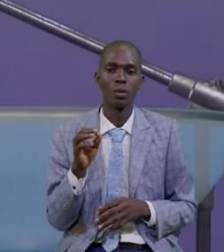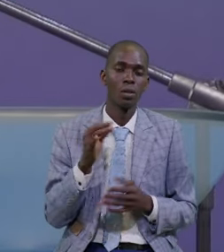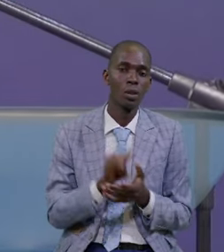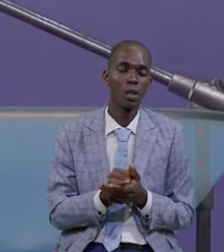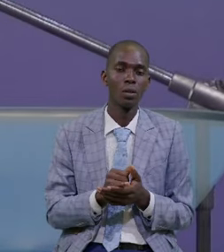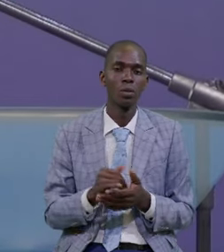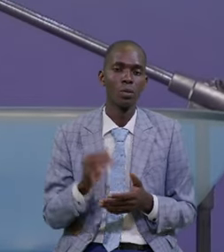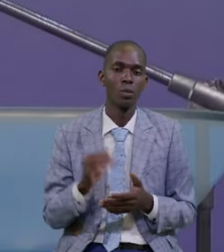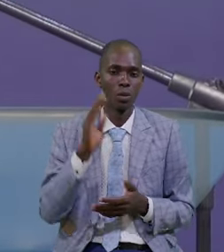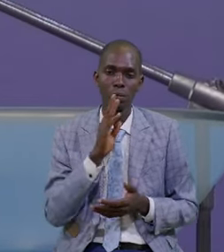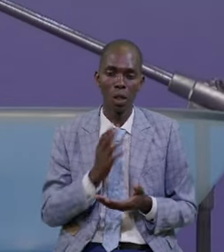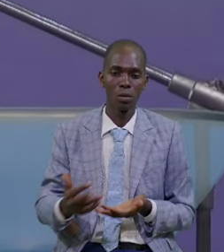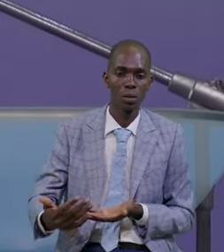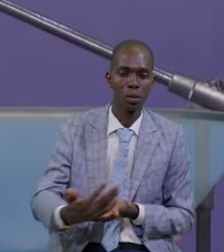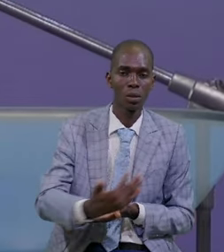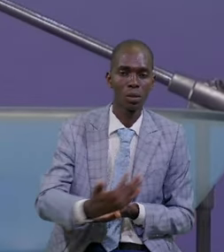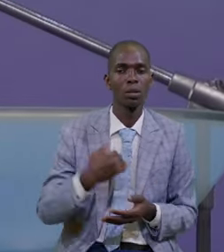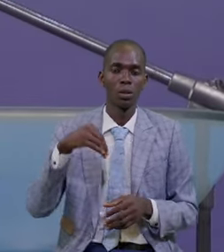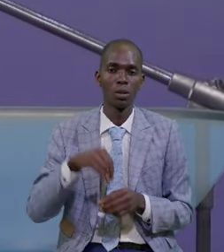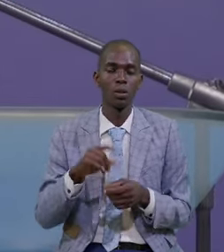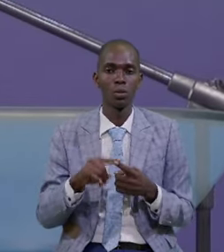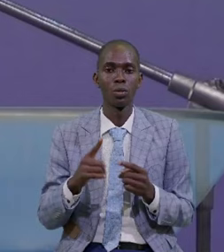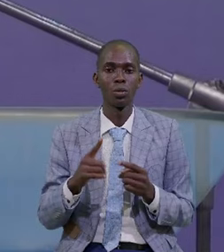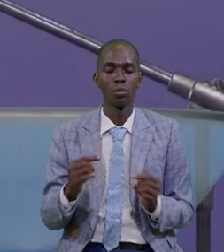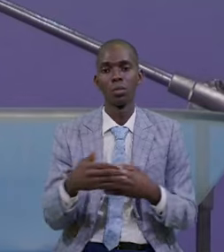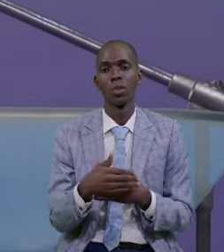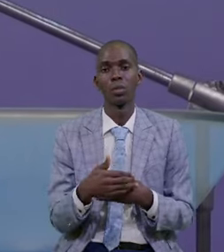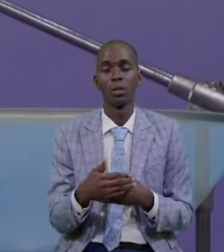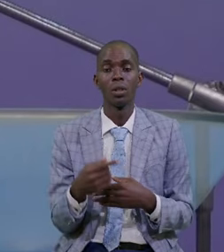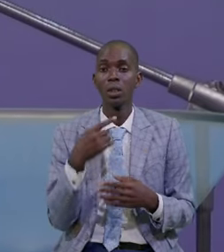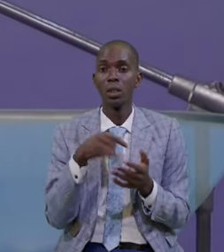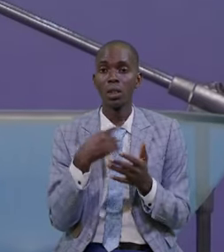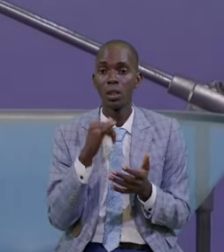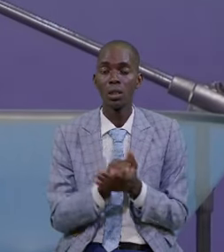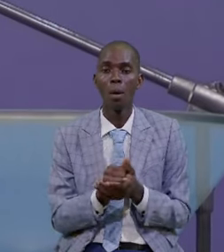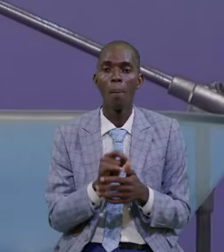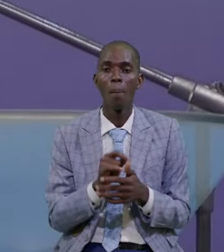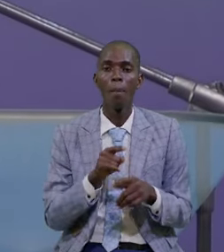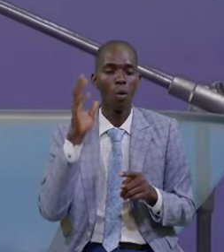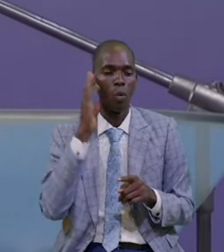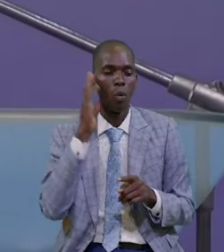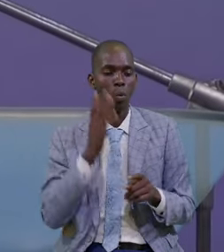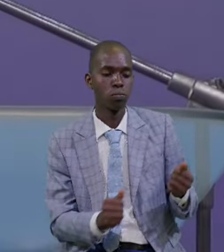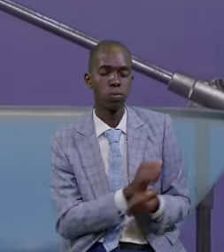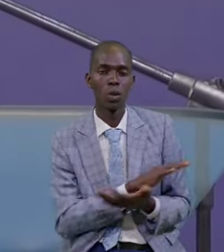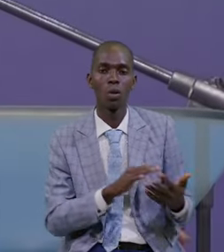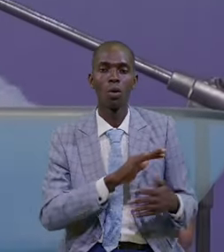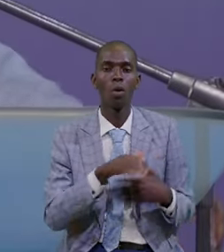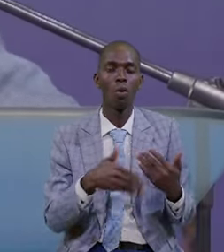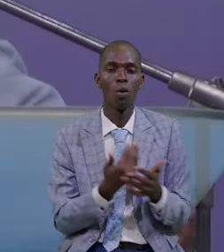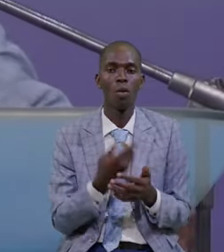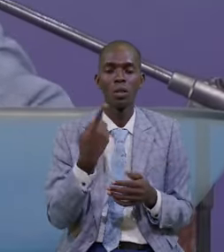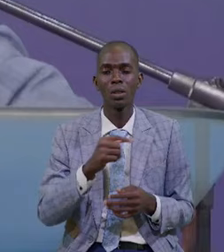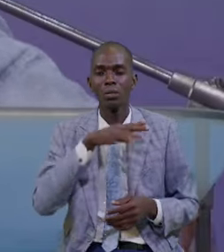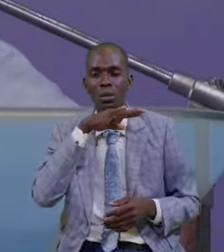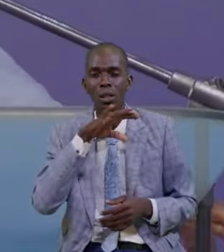gather into the garner. It says, but you'll burn up the chaff. You look